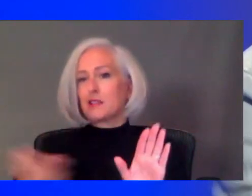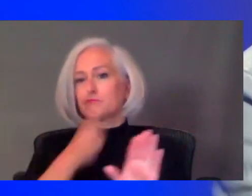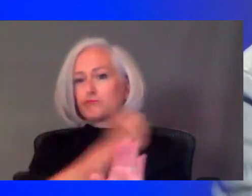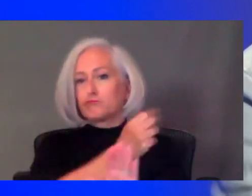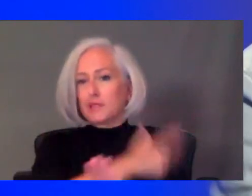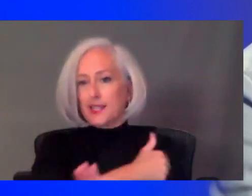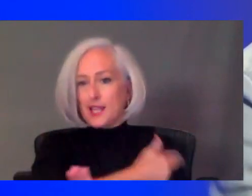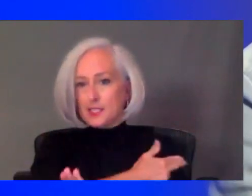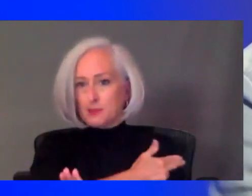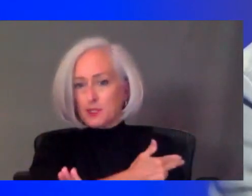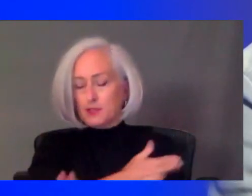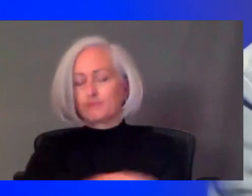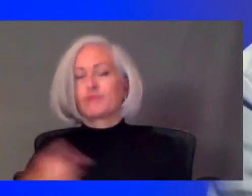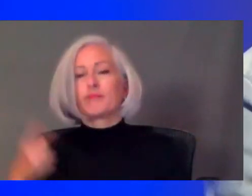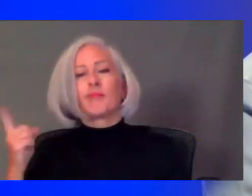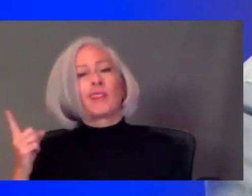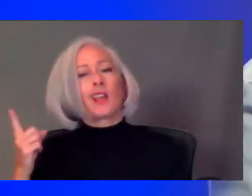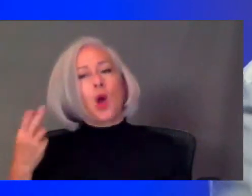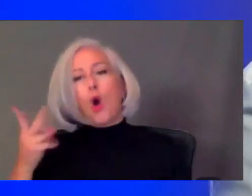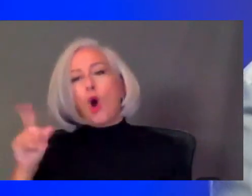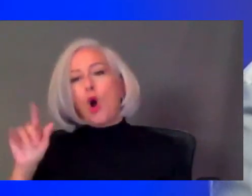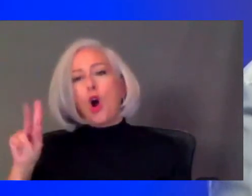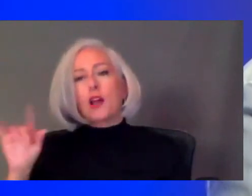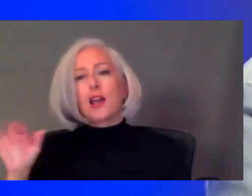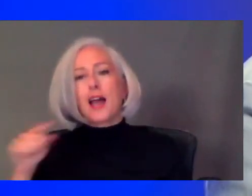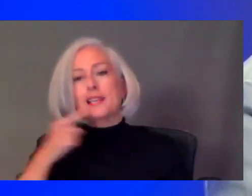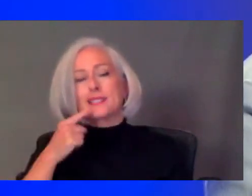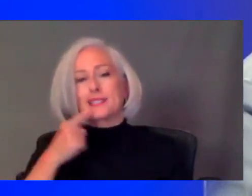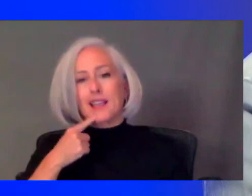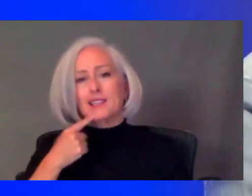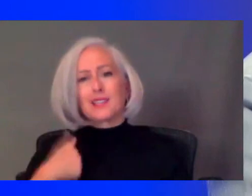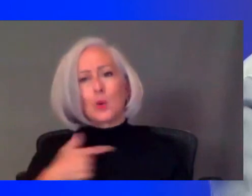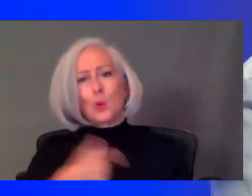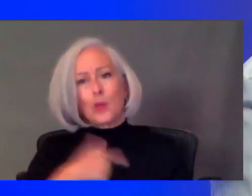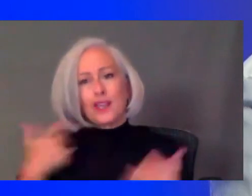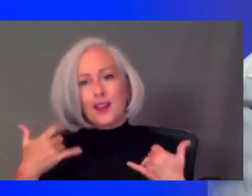those questions yet. Yeah, and I'm always skeptical of,